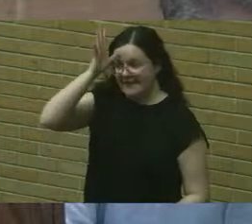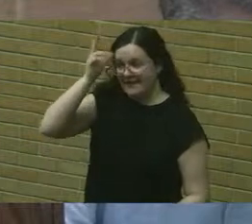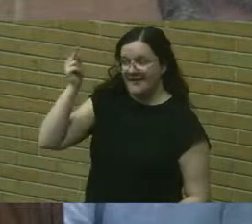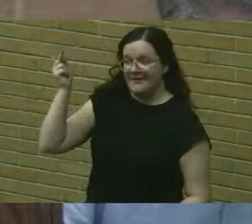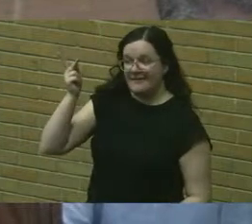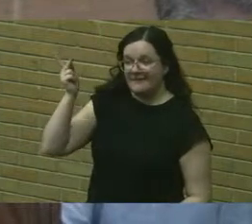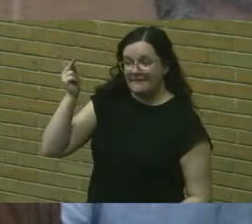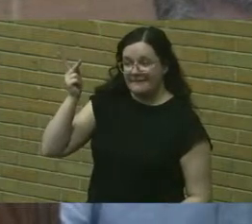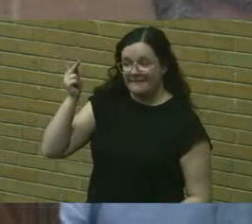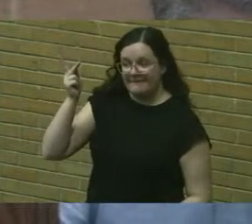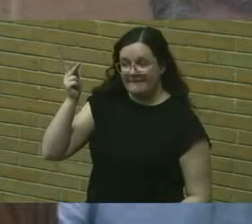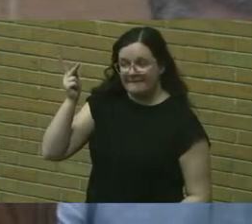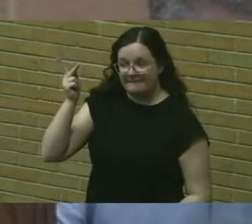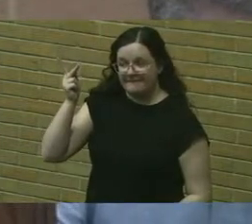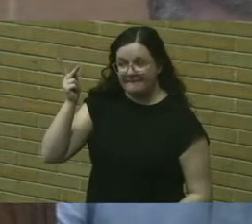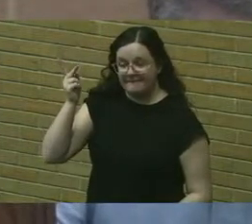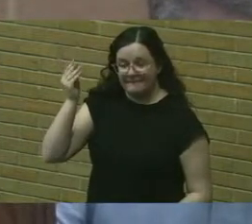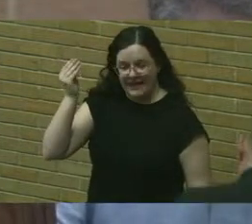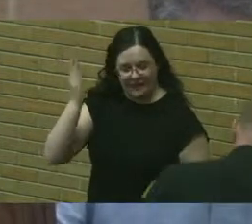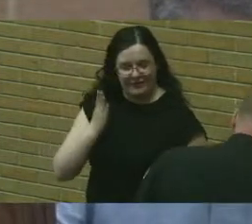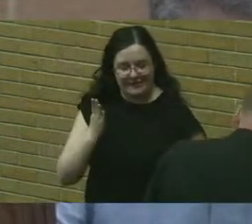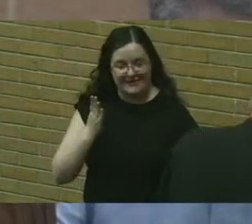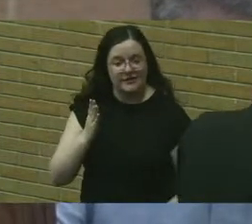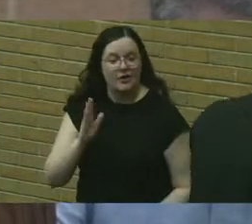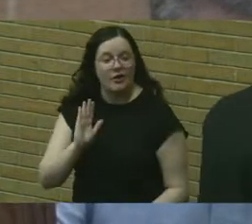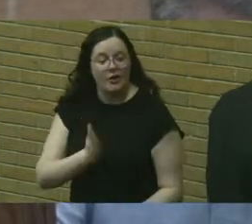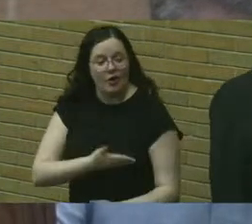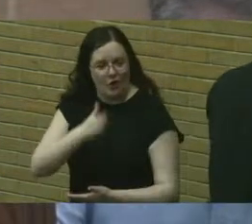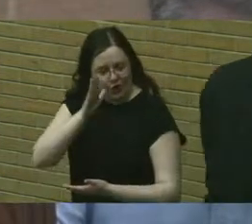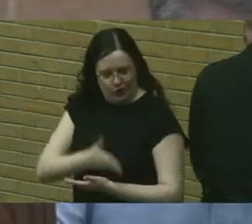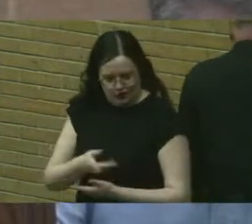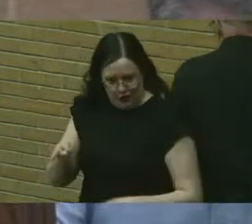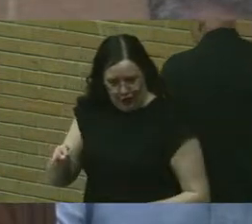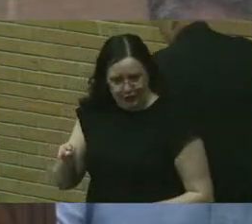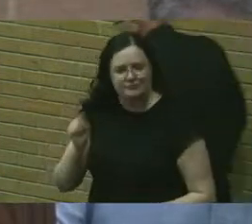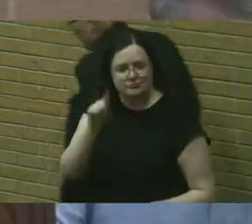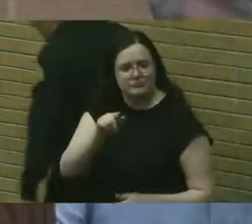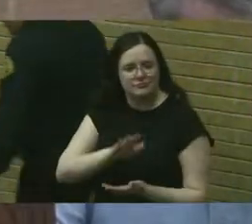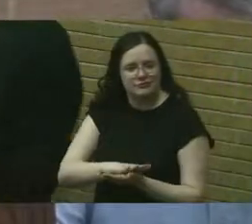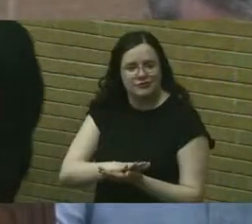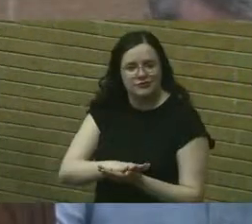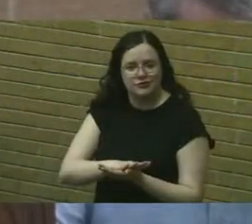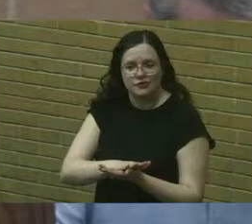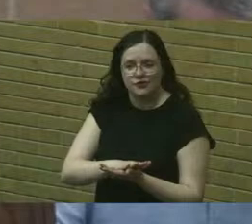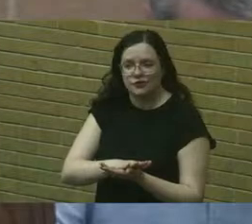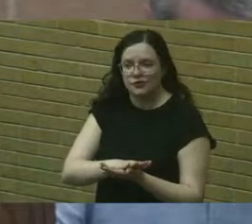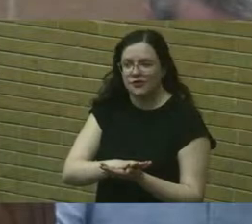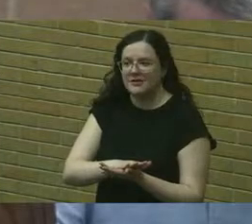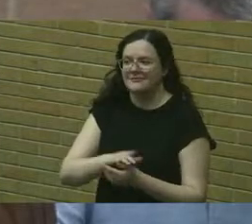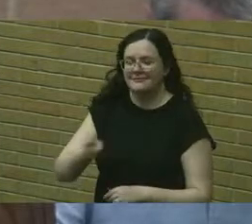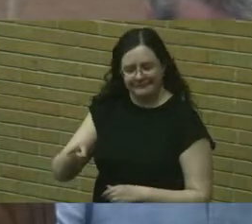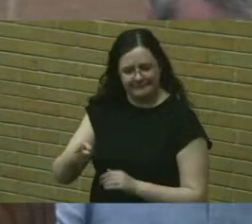me when our daughter went to Hillel school and called herself